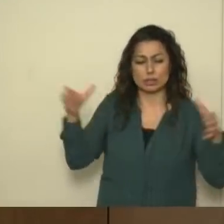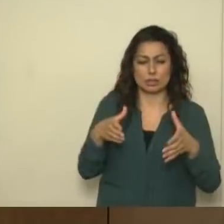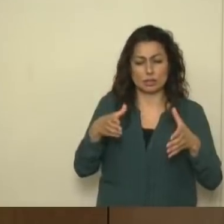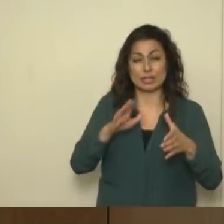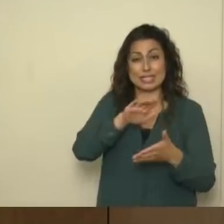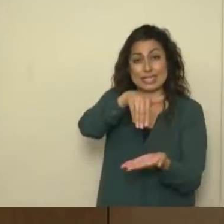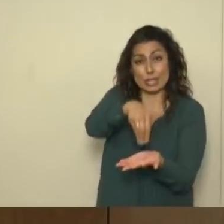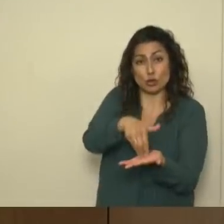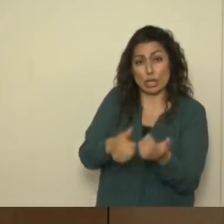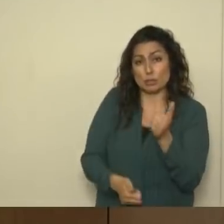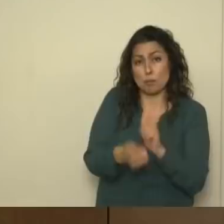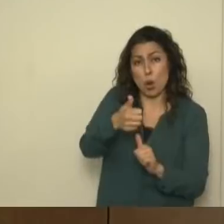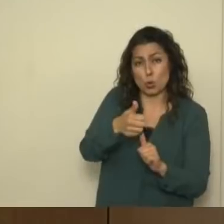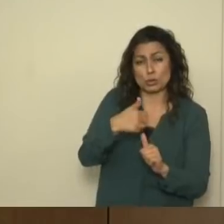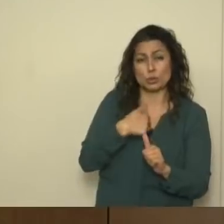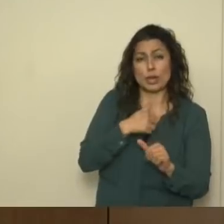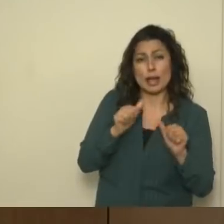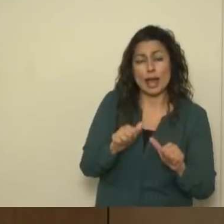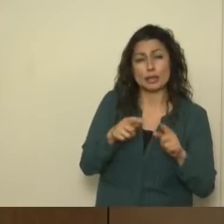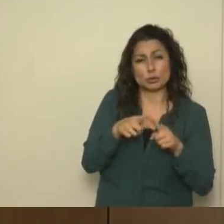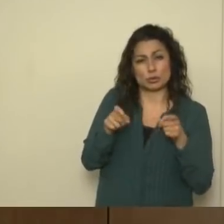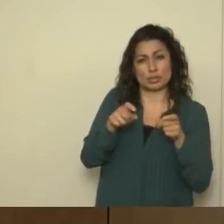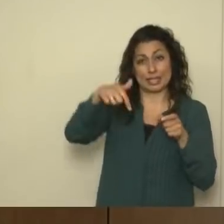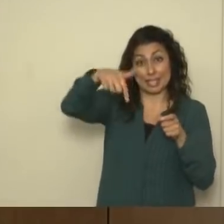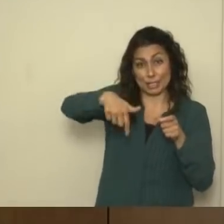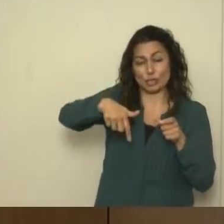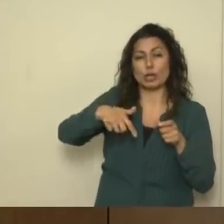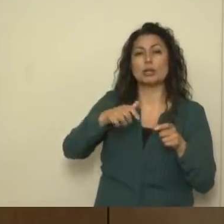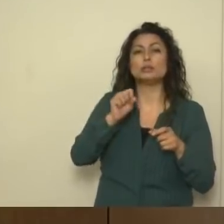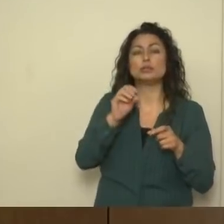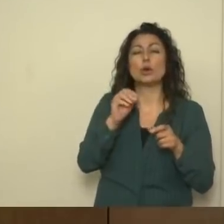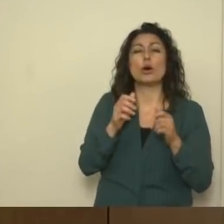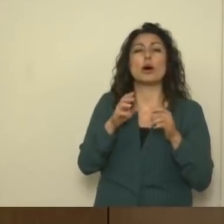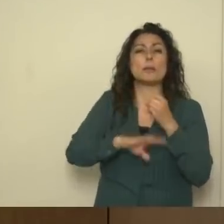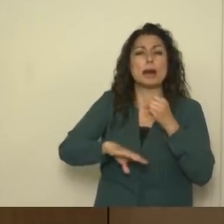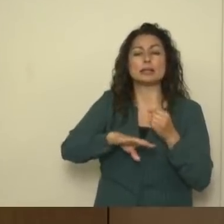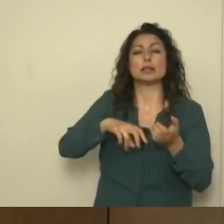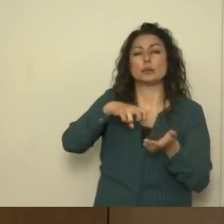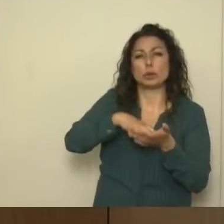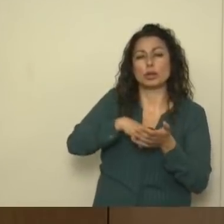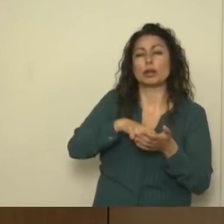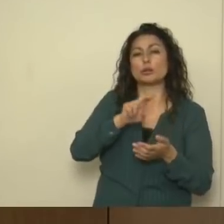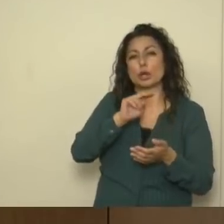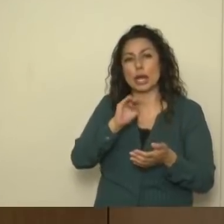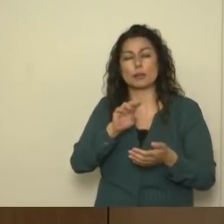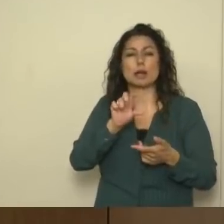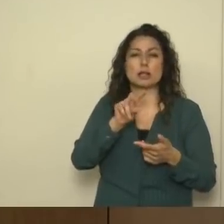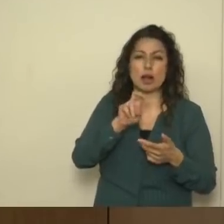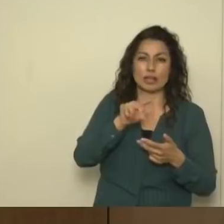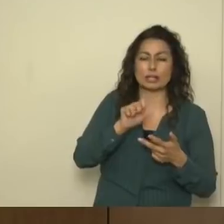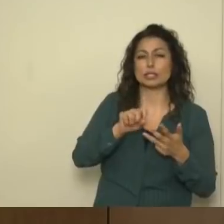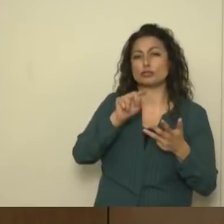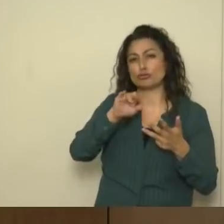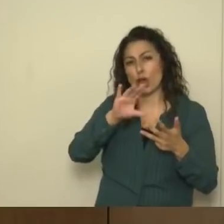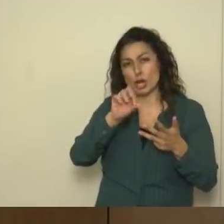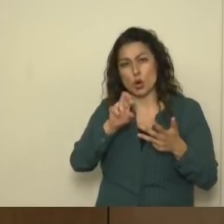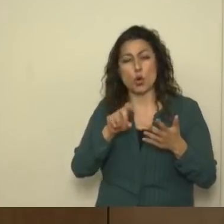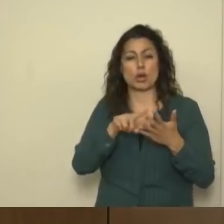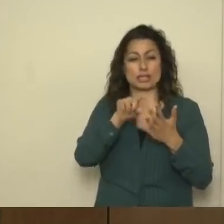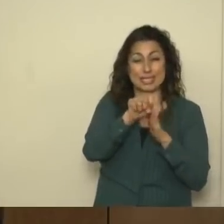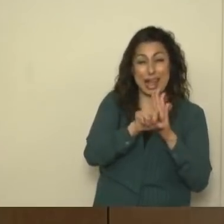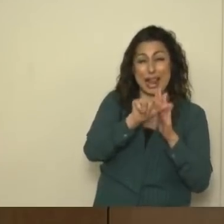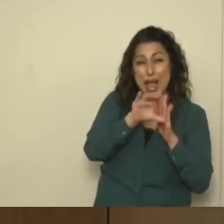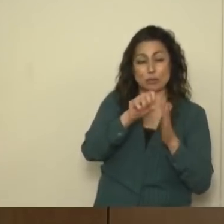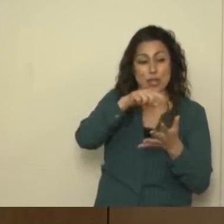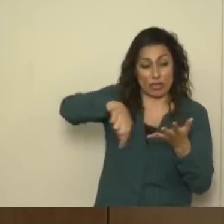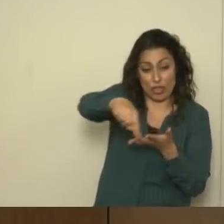of it as we can so that our basic Presbyterian, UNM, Lovelace, Public Health, Tricor, State Lab, We